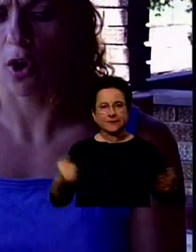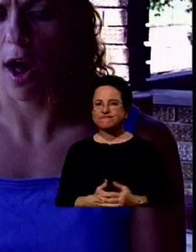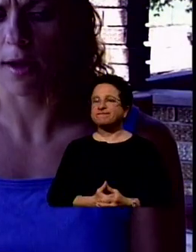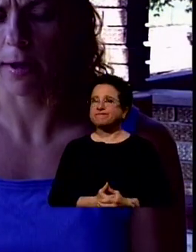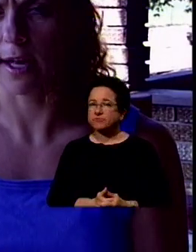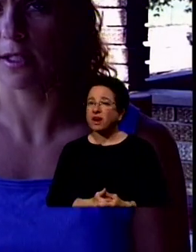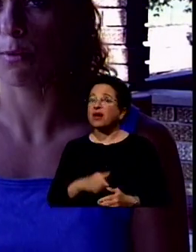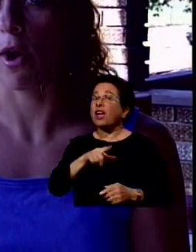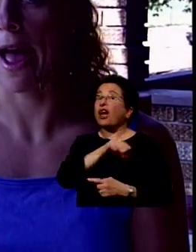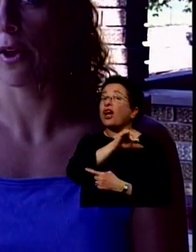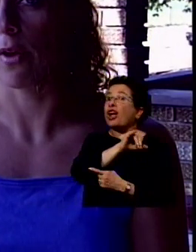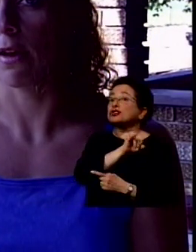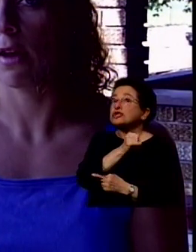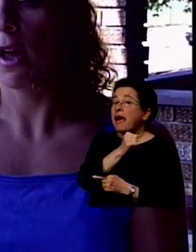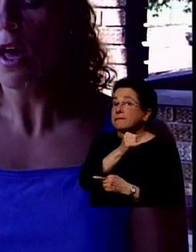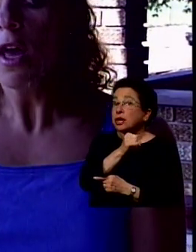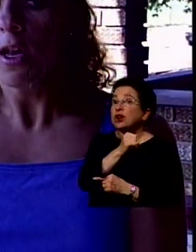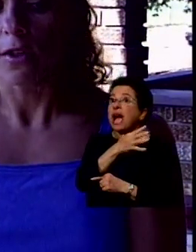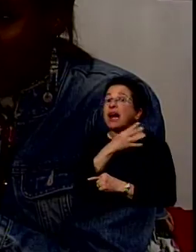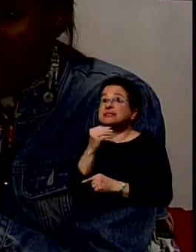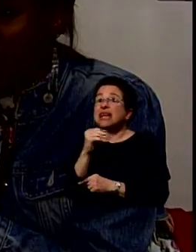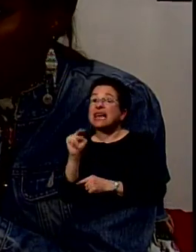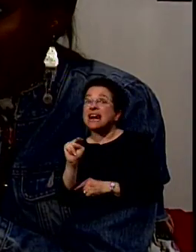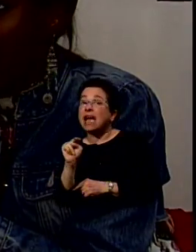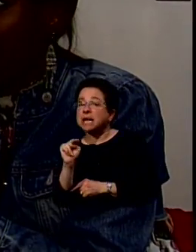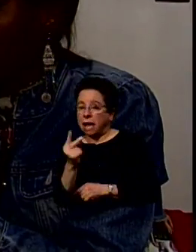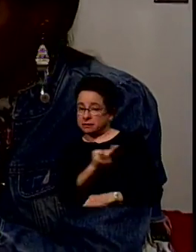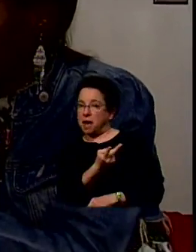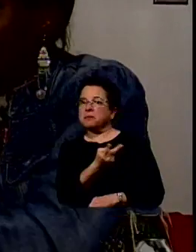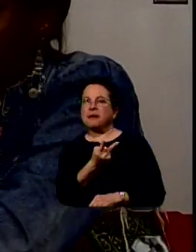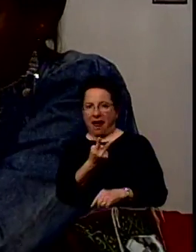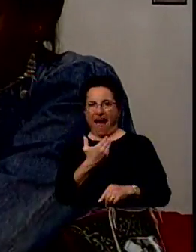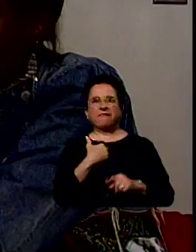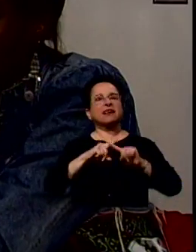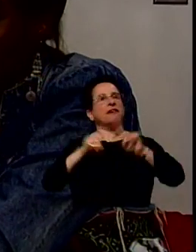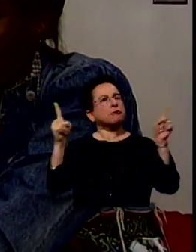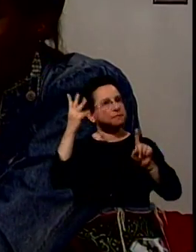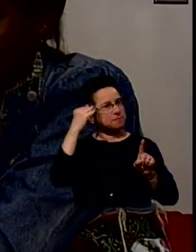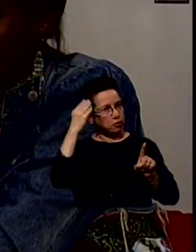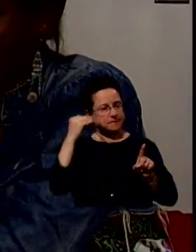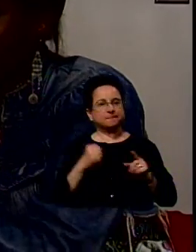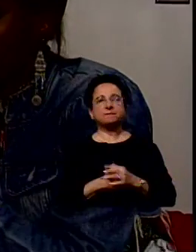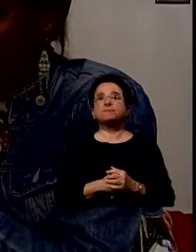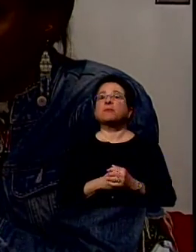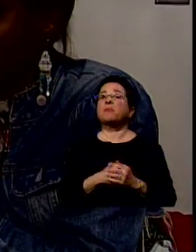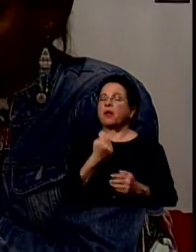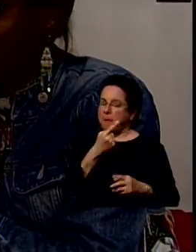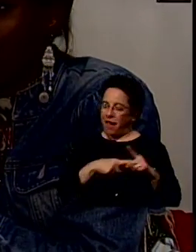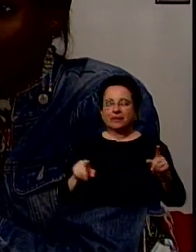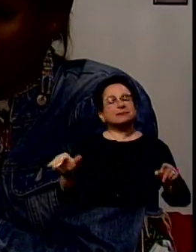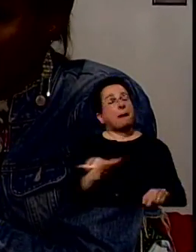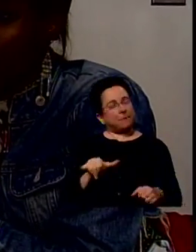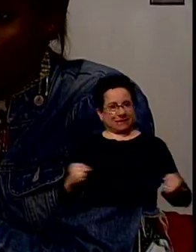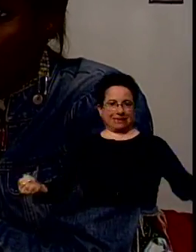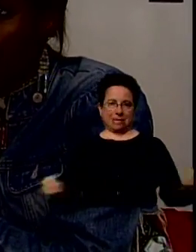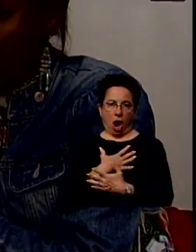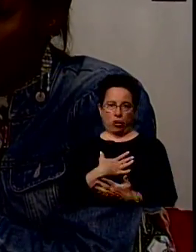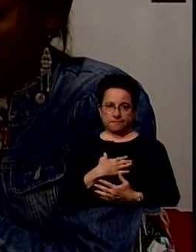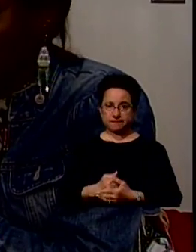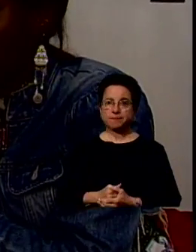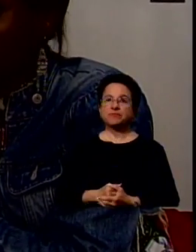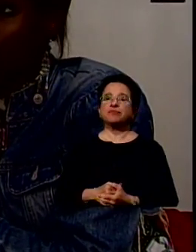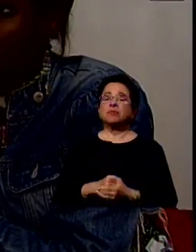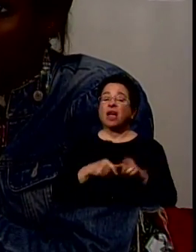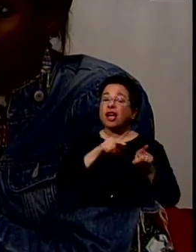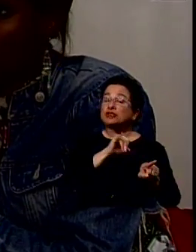look. Jennifer Sanfilippo and Natasha Travis had different experiences, but the same scare, dealing